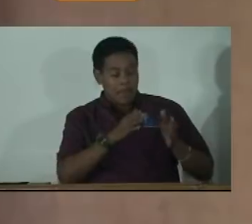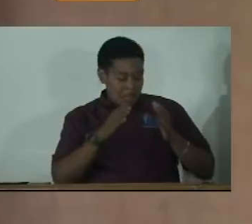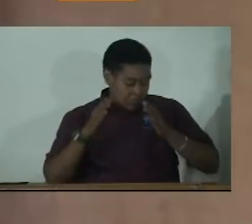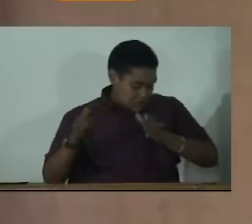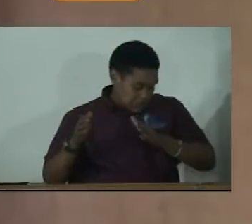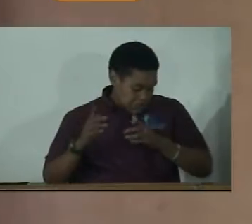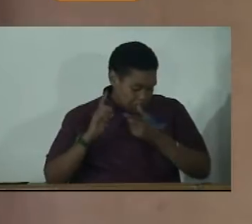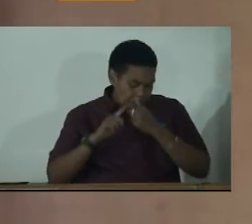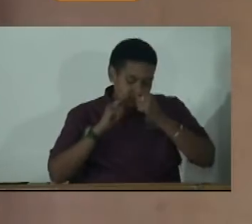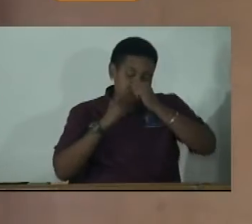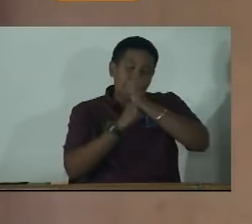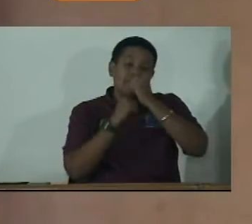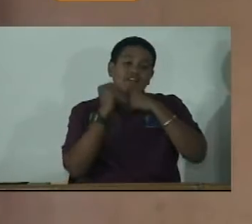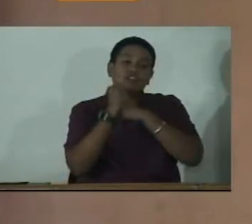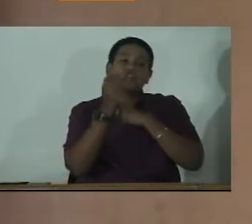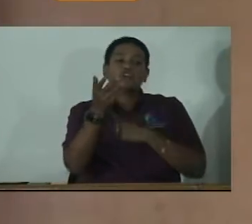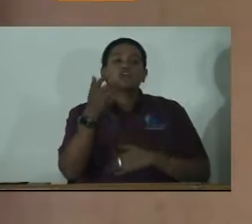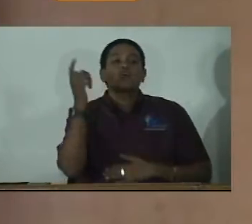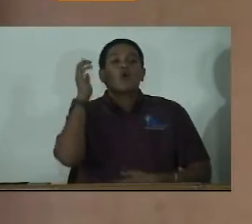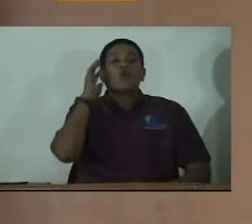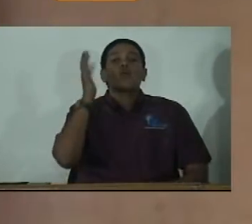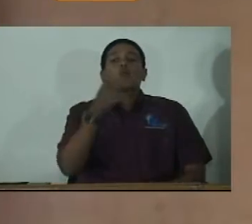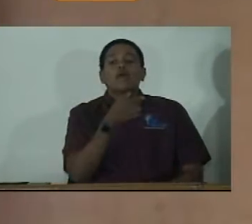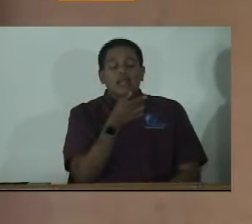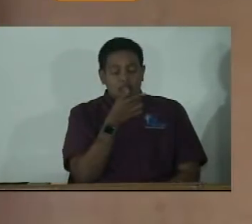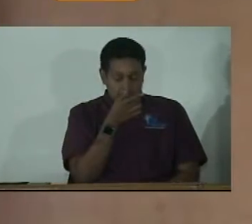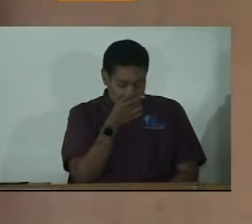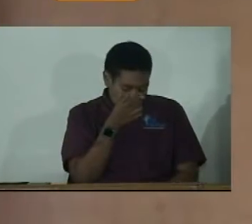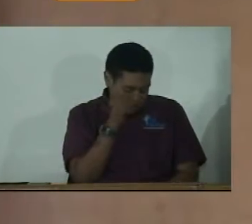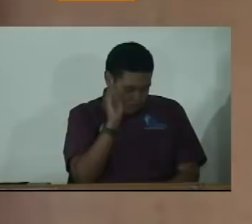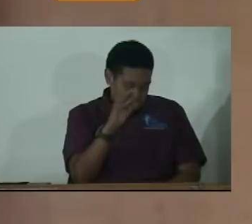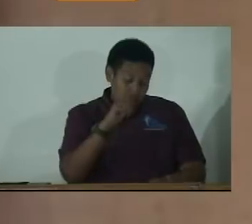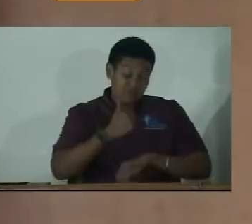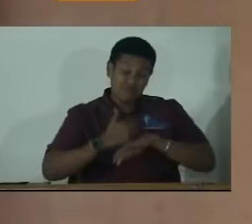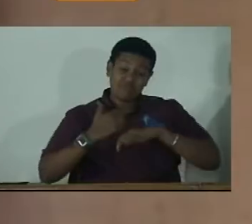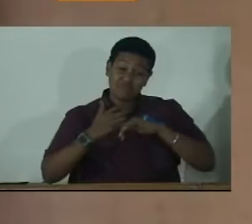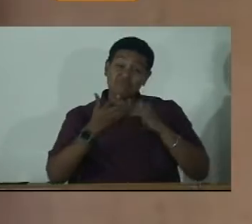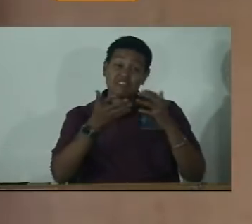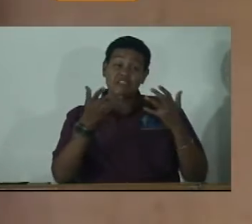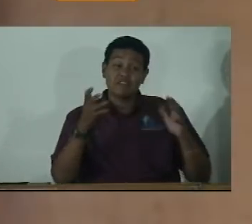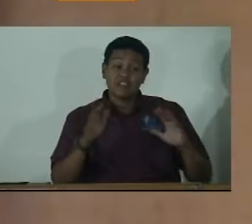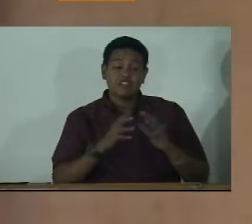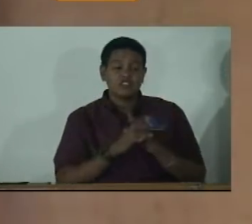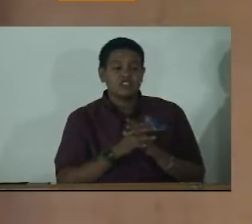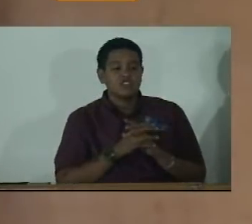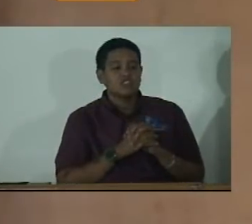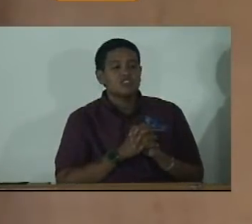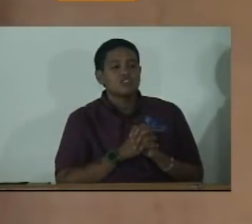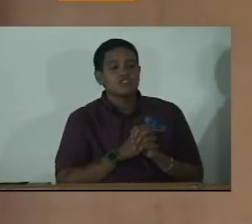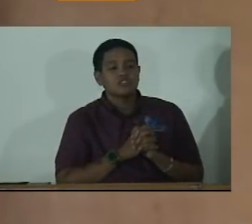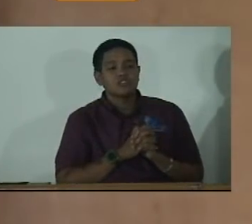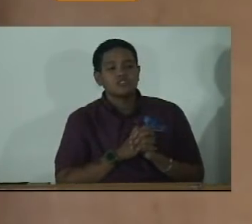and infrastructure that will be put in place to